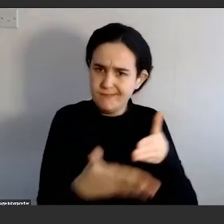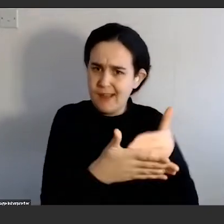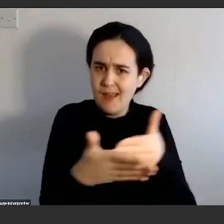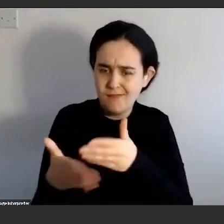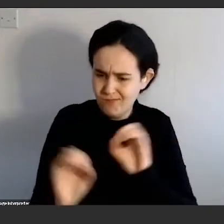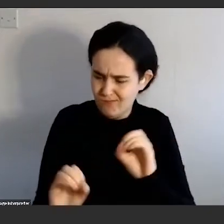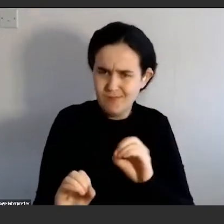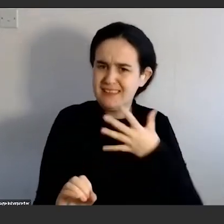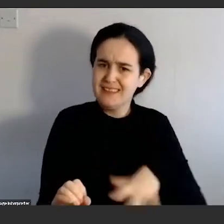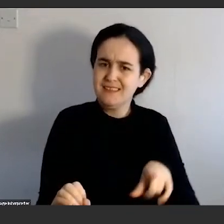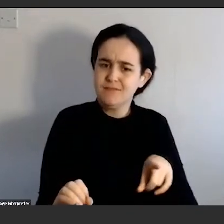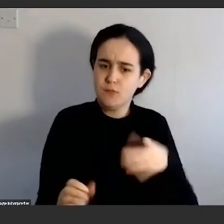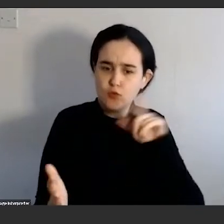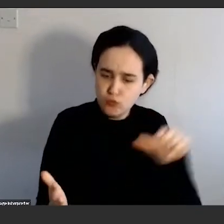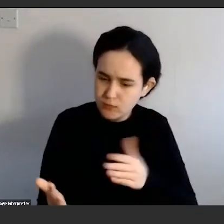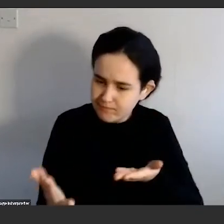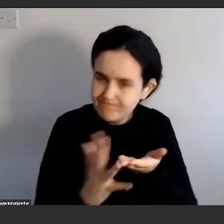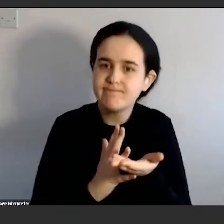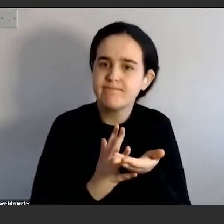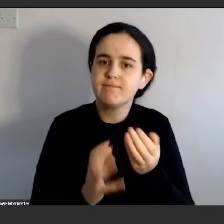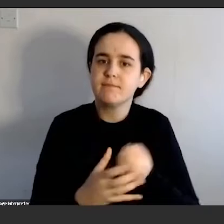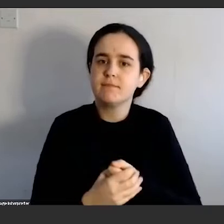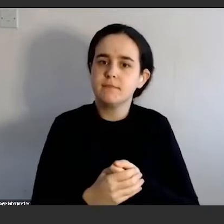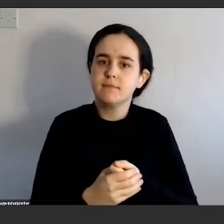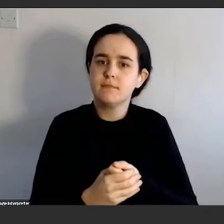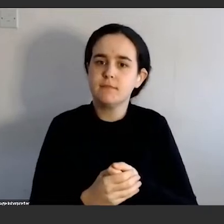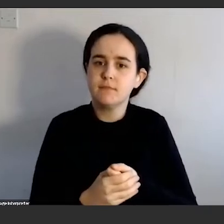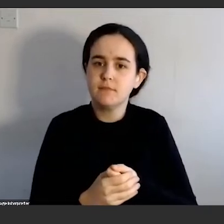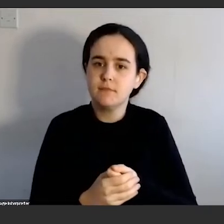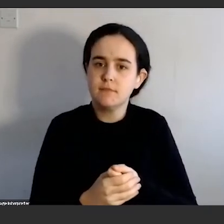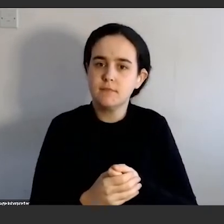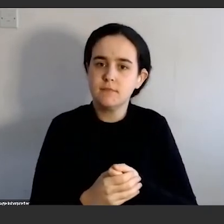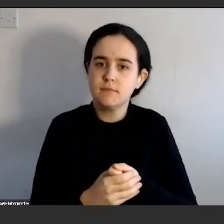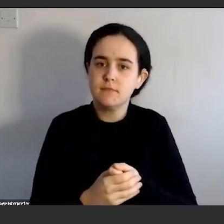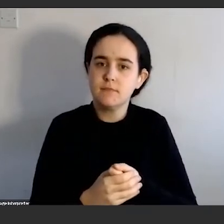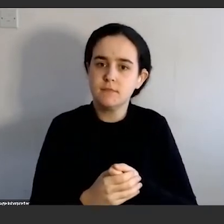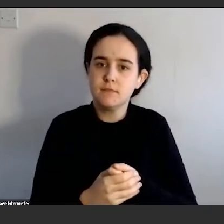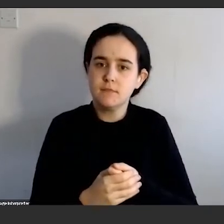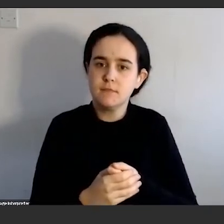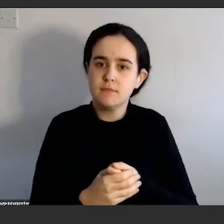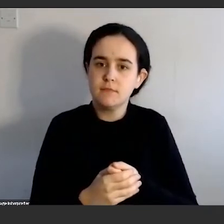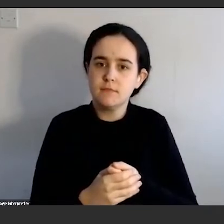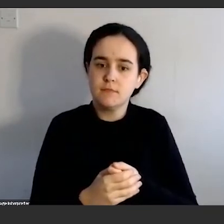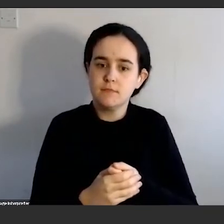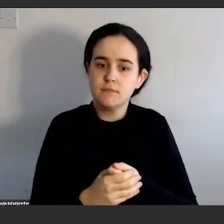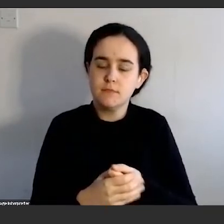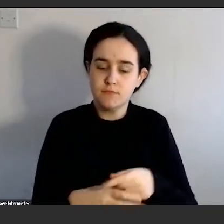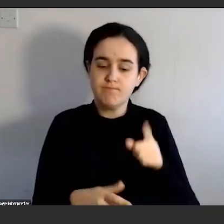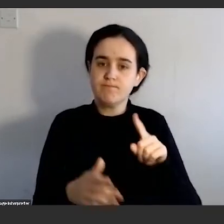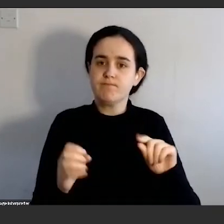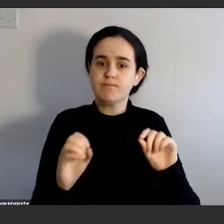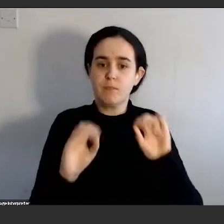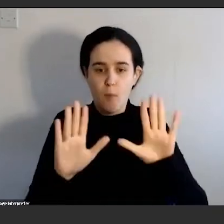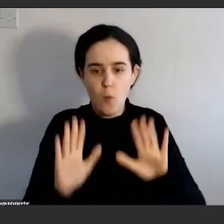are reinforced by a range of political commitments including the